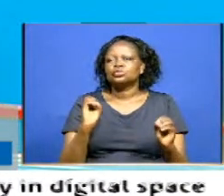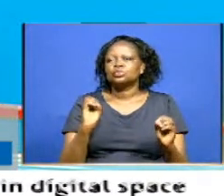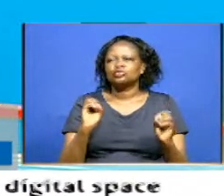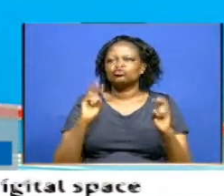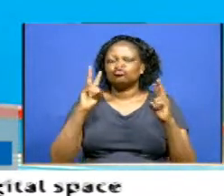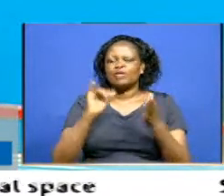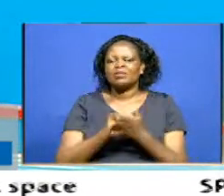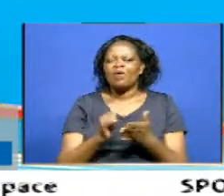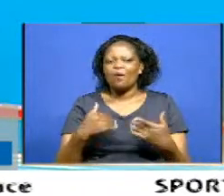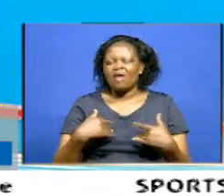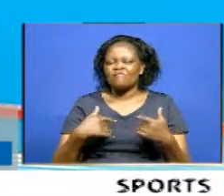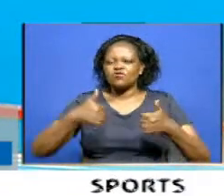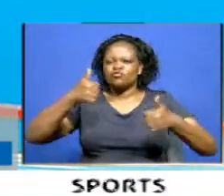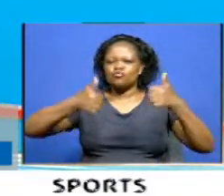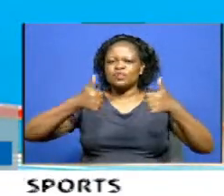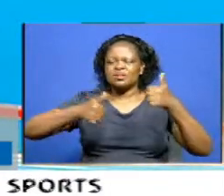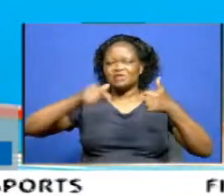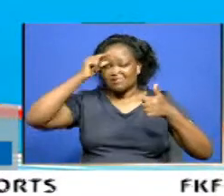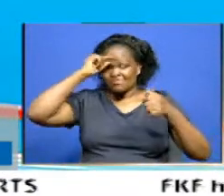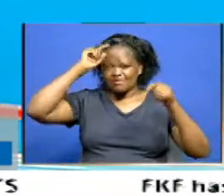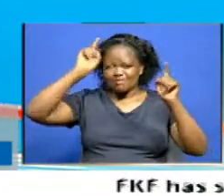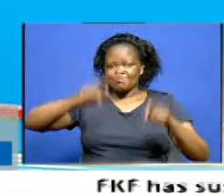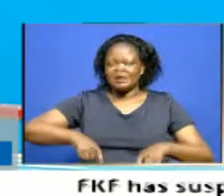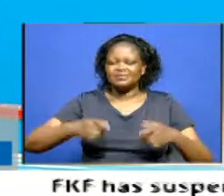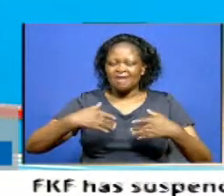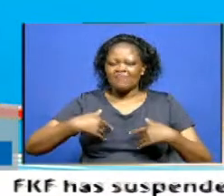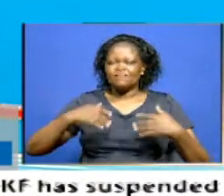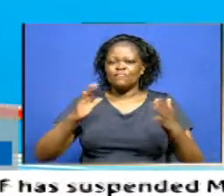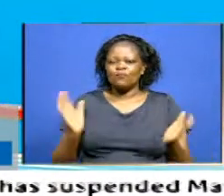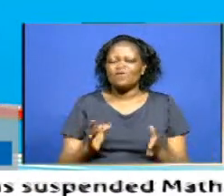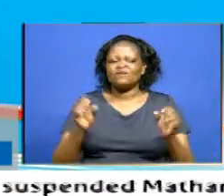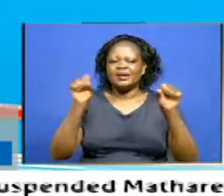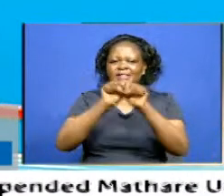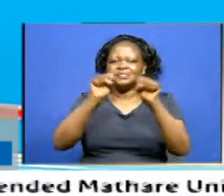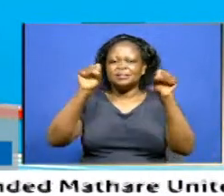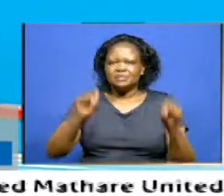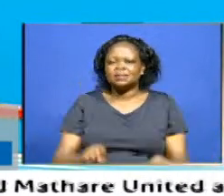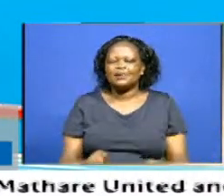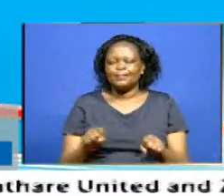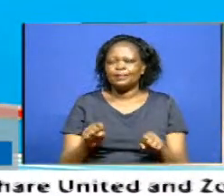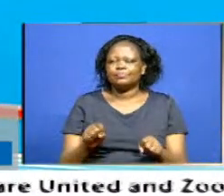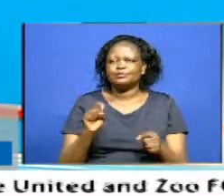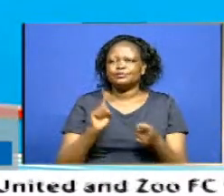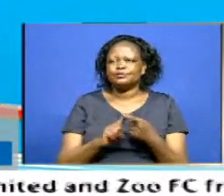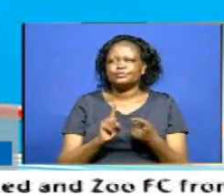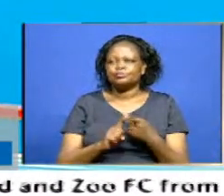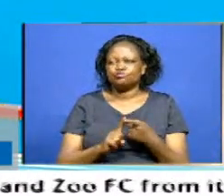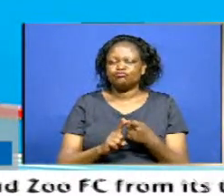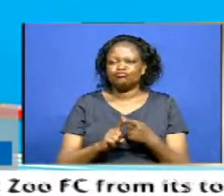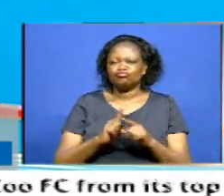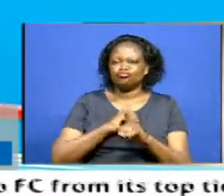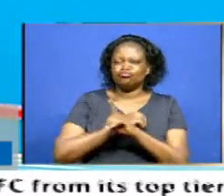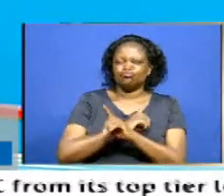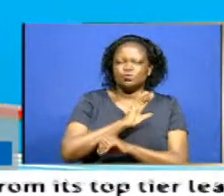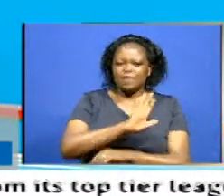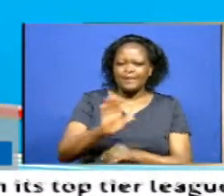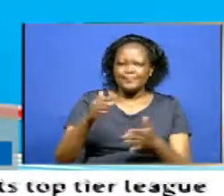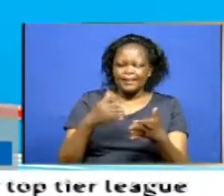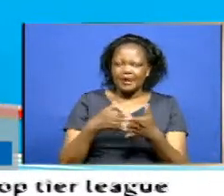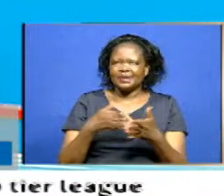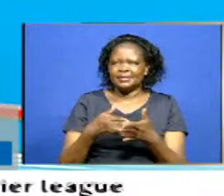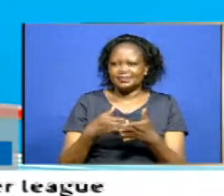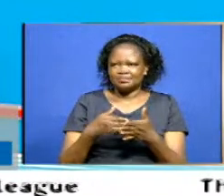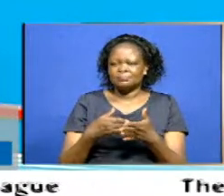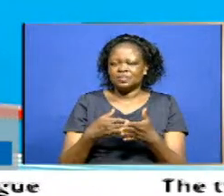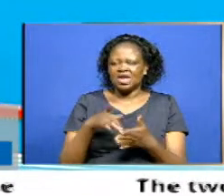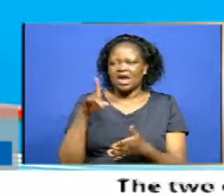they are raising is that the government should come up with a welfare system for them to cushion them against the